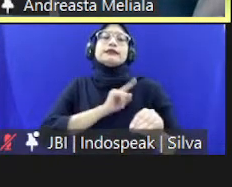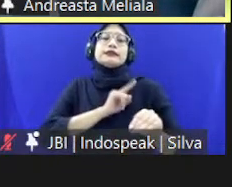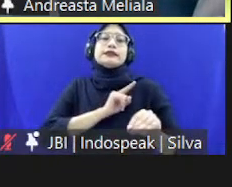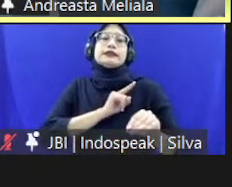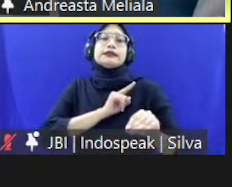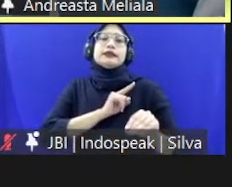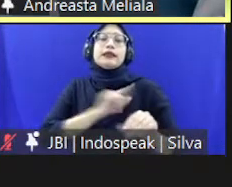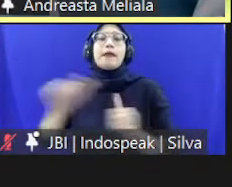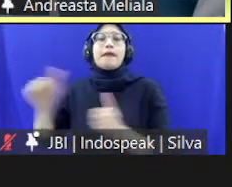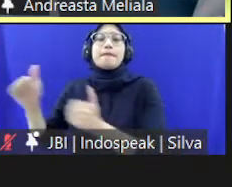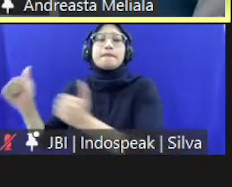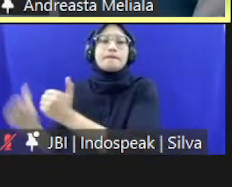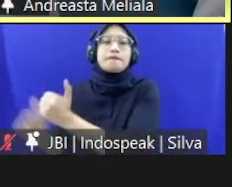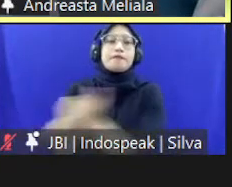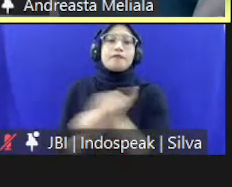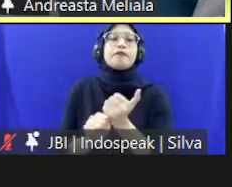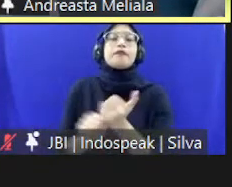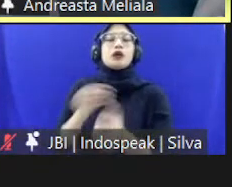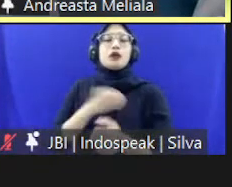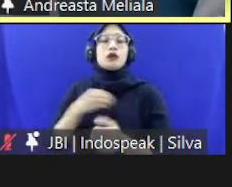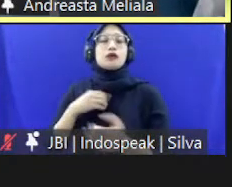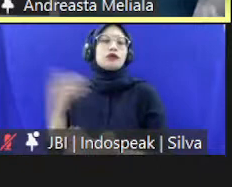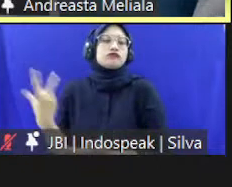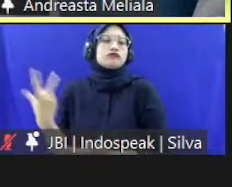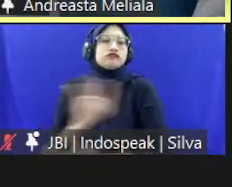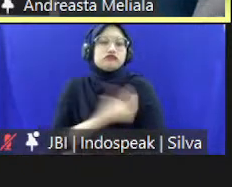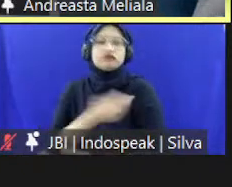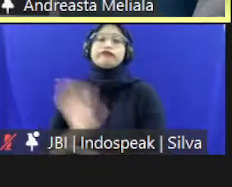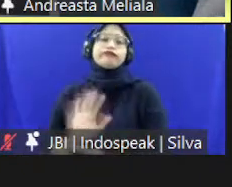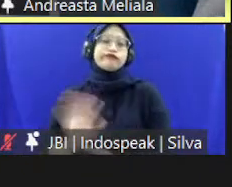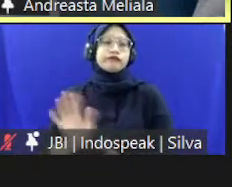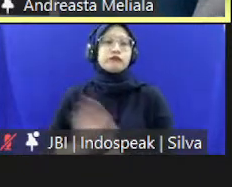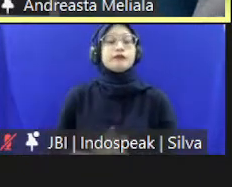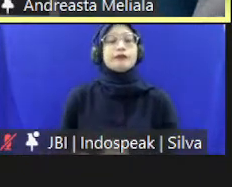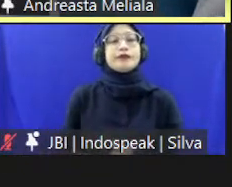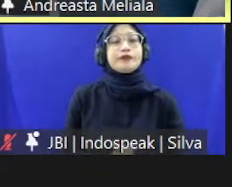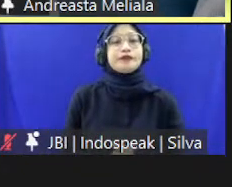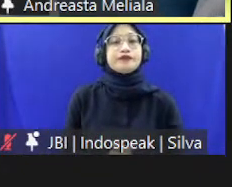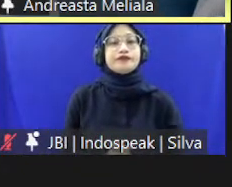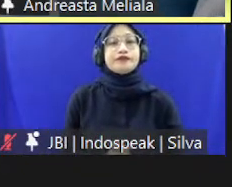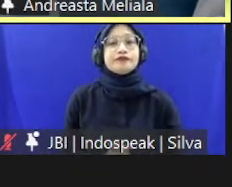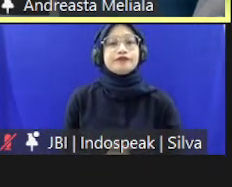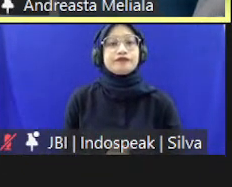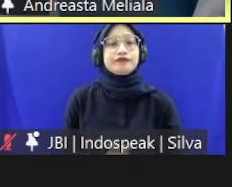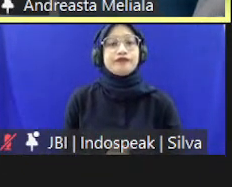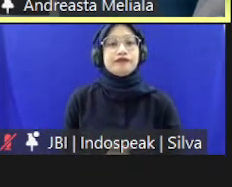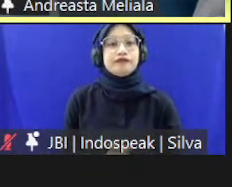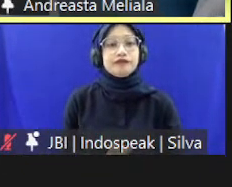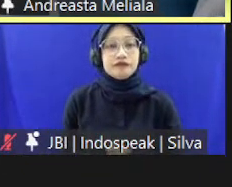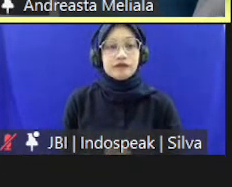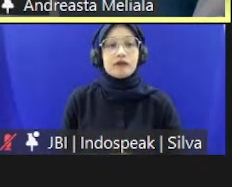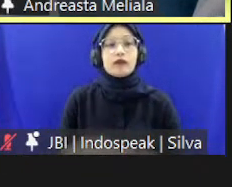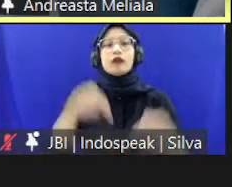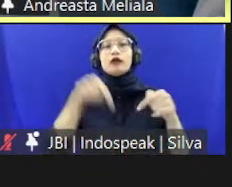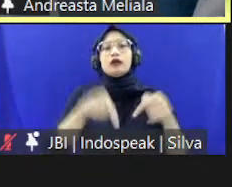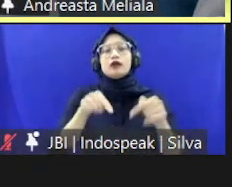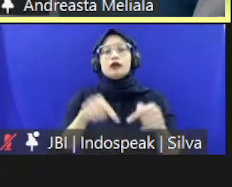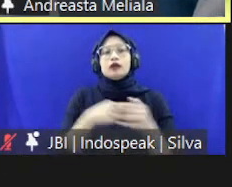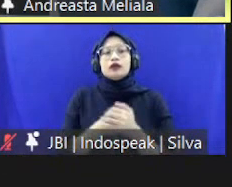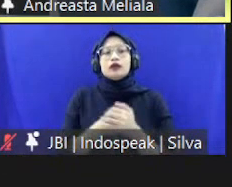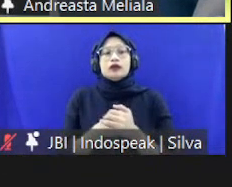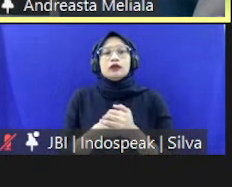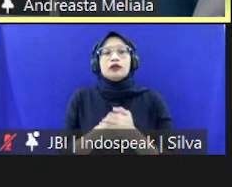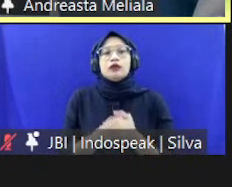interested to build hospital in major cities. Why? Because they try to get closer to the market, to the